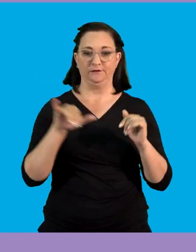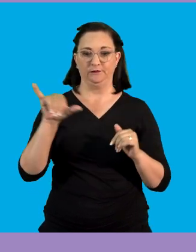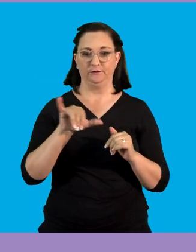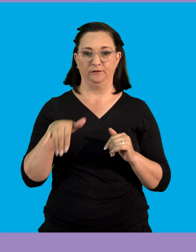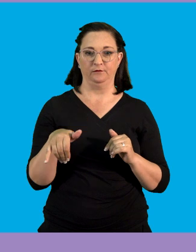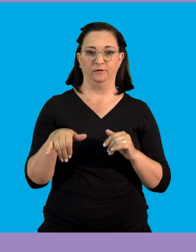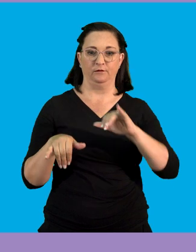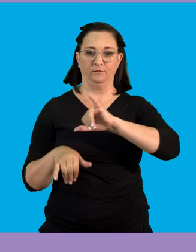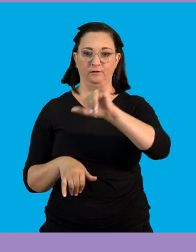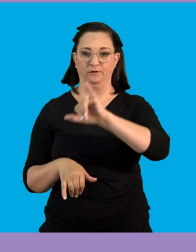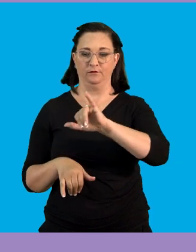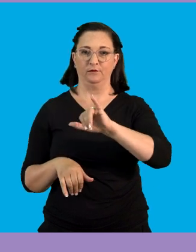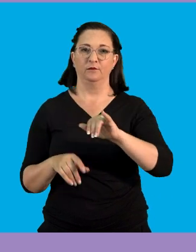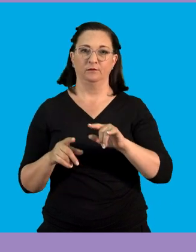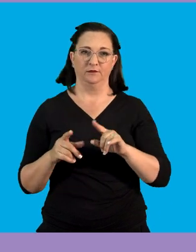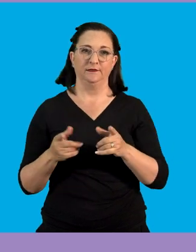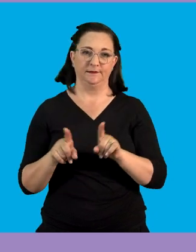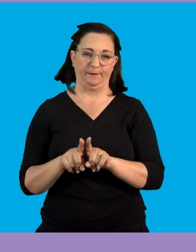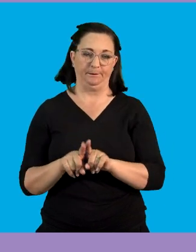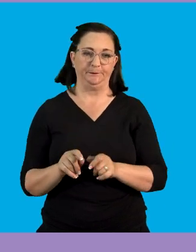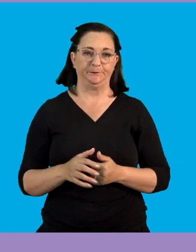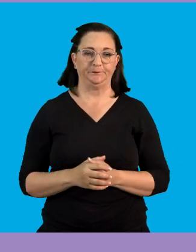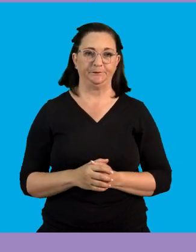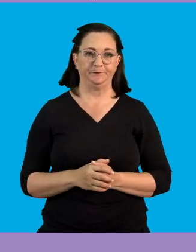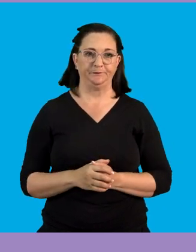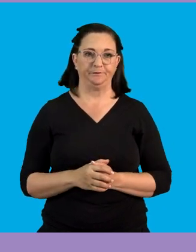a parallelogram.